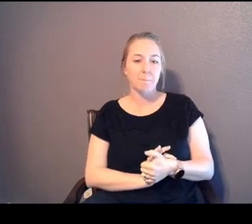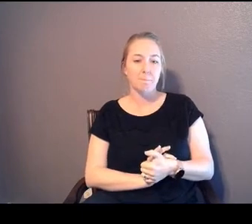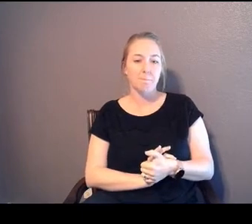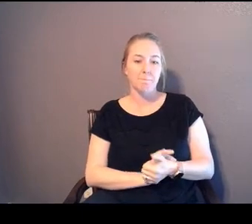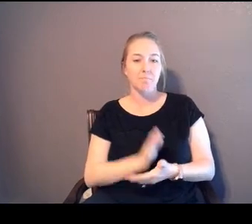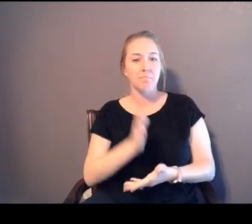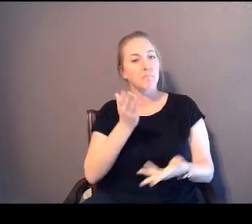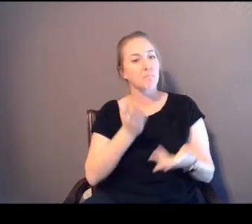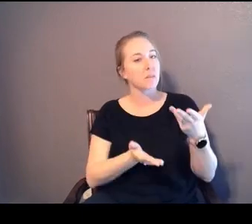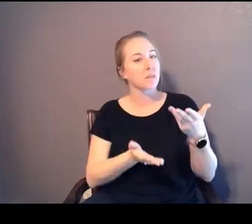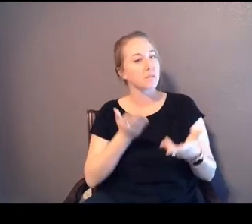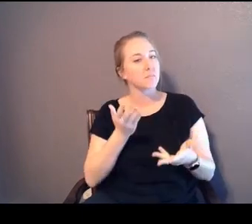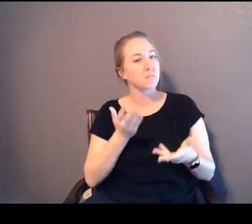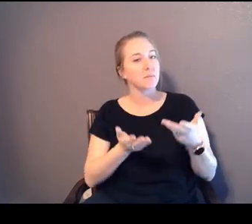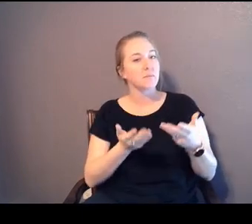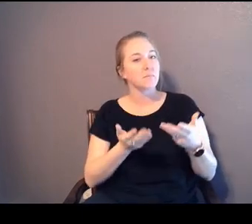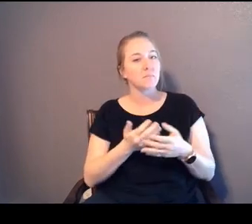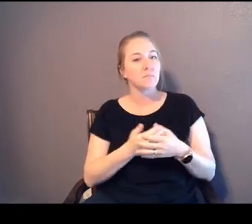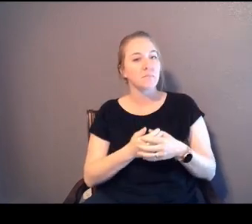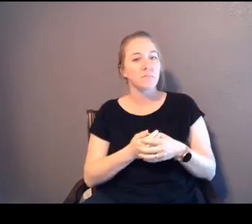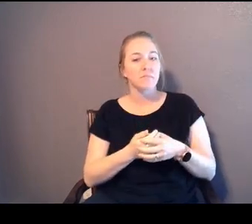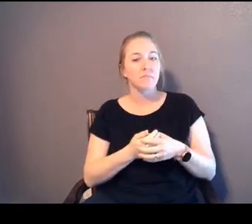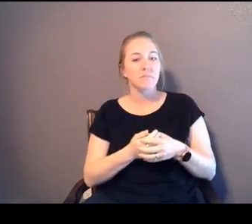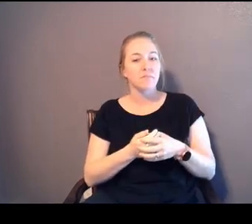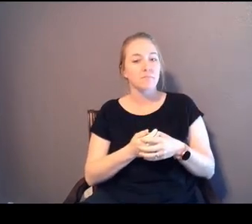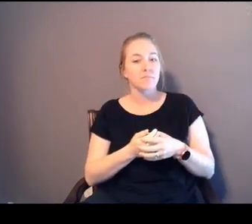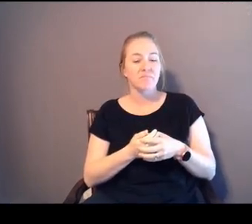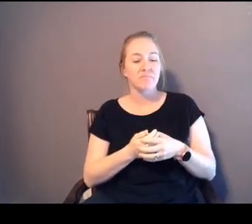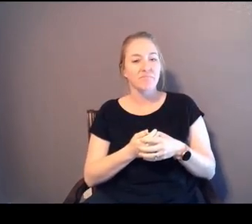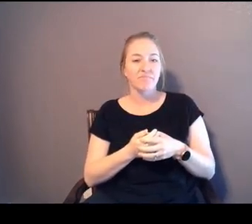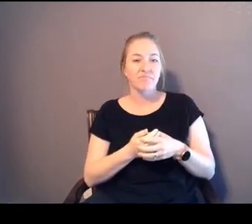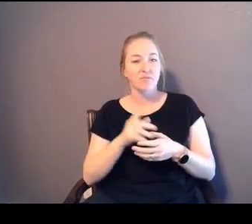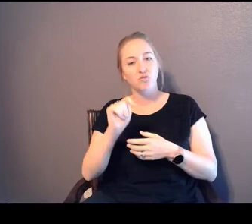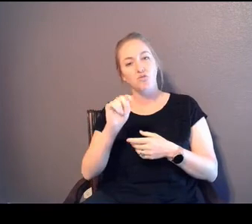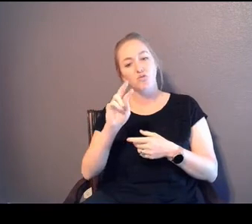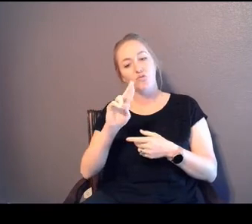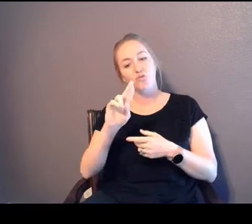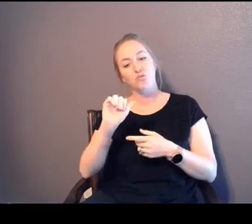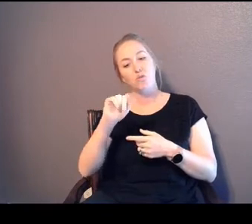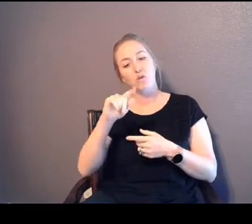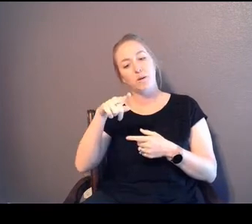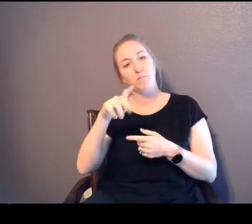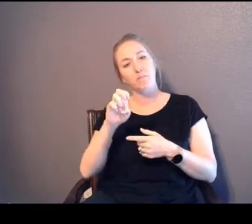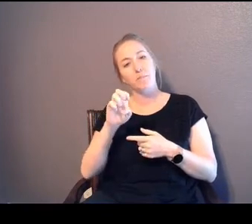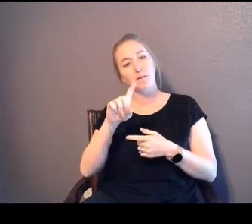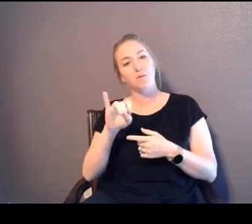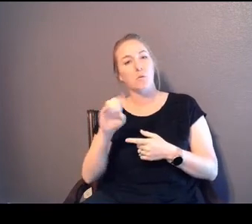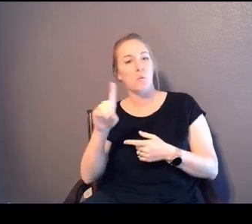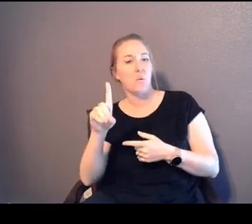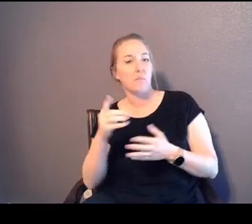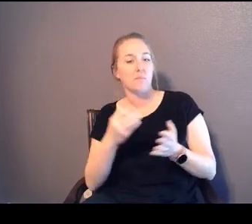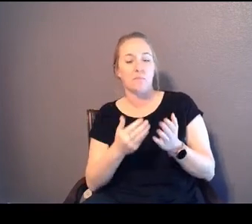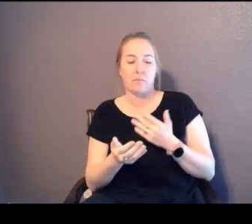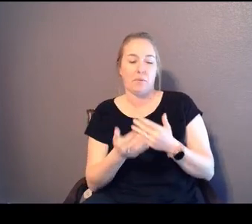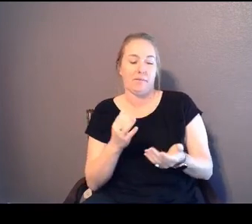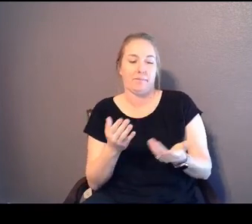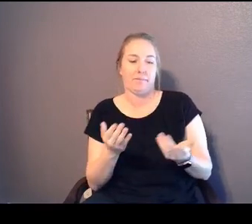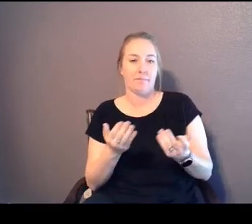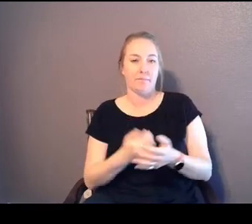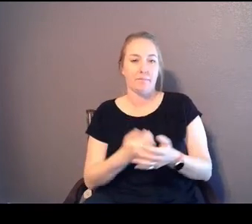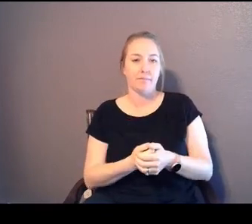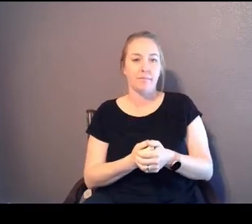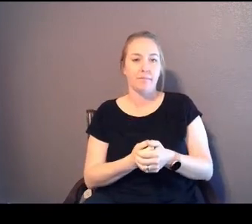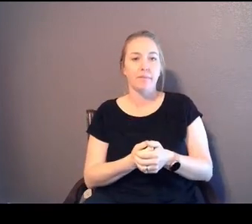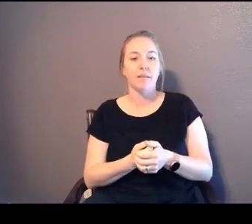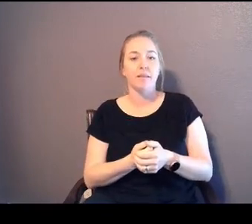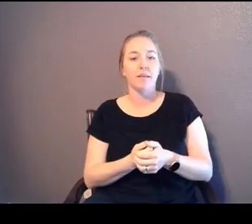of, that's really a trapezoid, isn't it? That's what that shape is. You can decide. And just get that in there. And